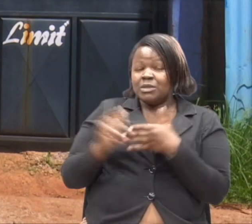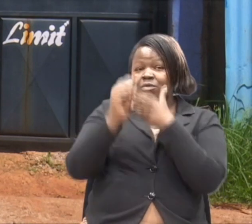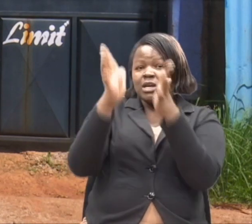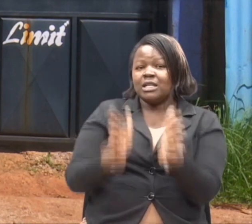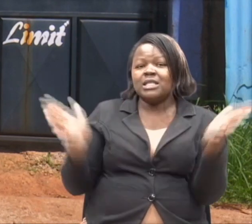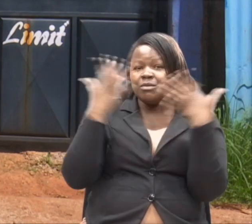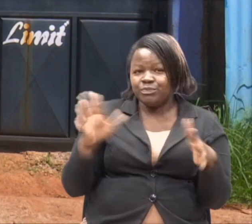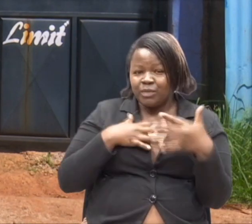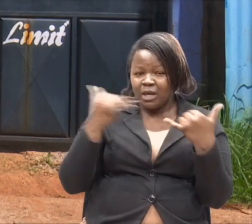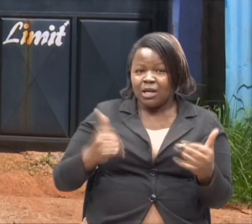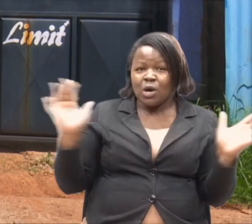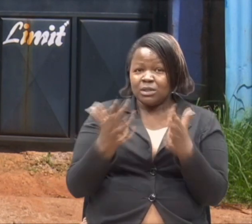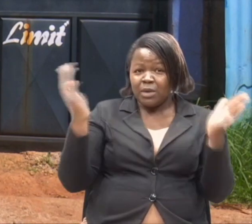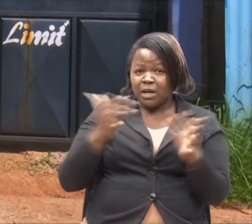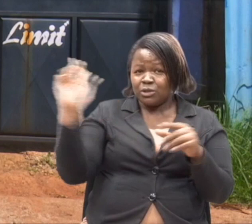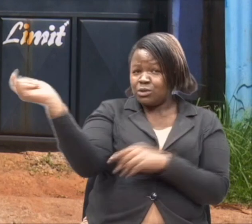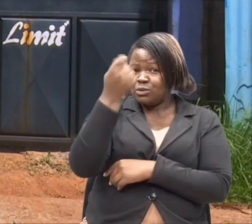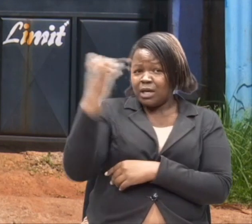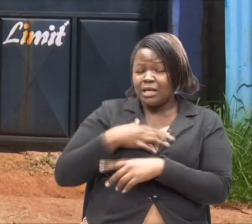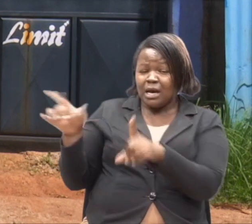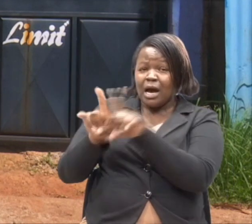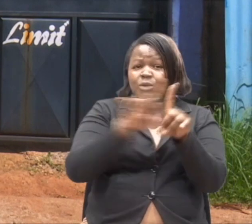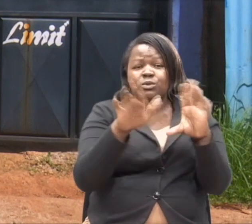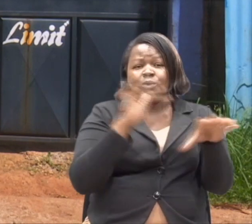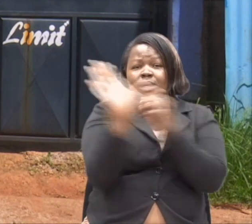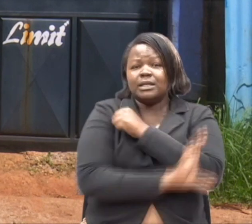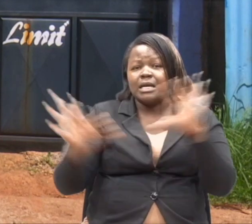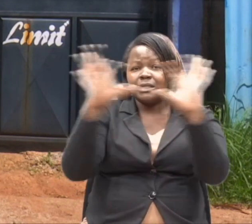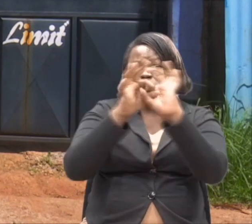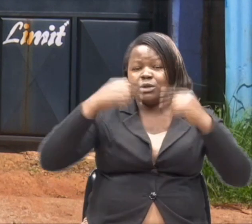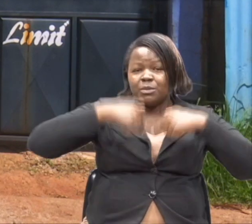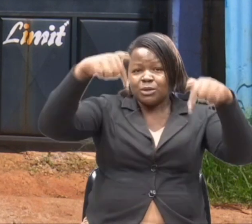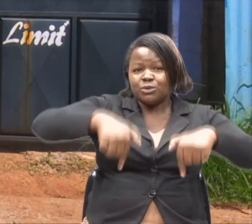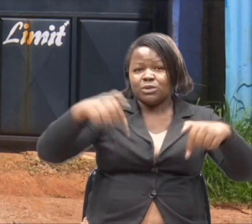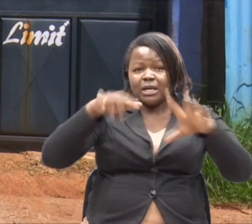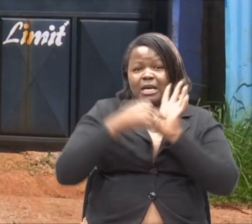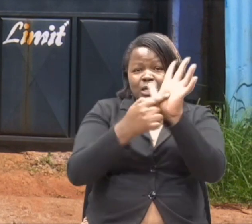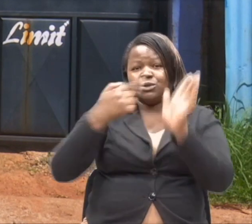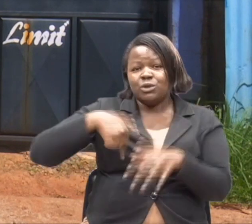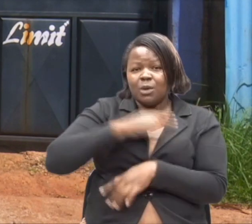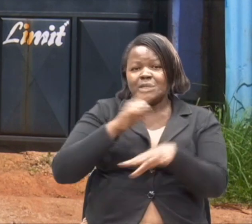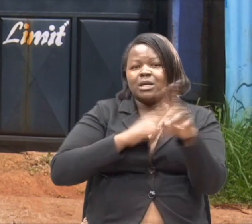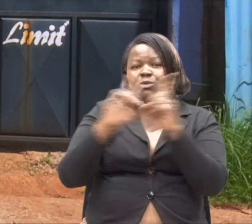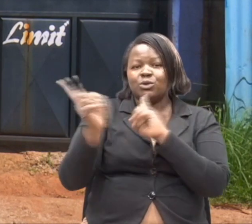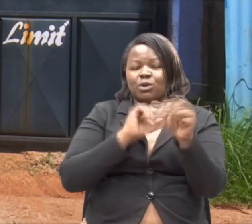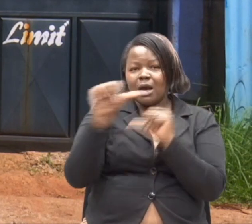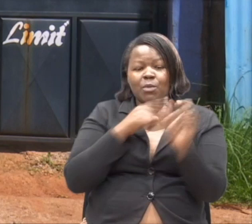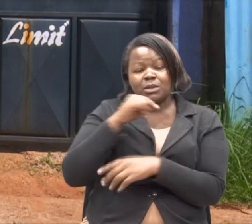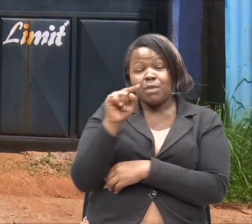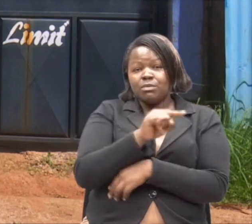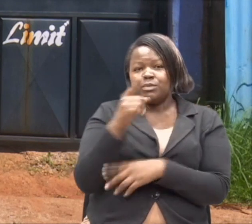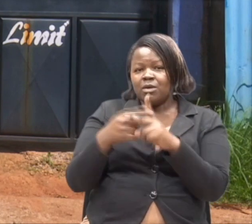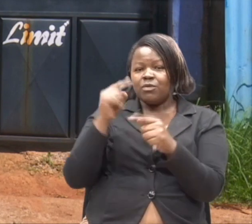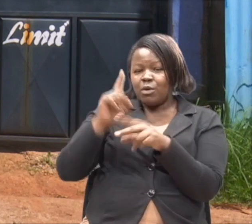leader. Inspiration to Kenya and also abroad. Join me today in our show as we'll be talking about him